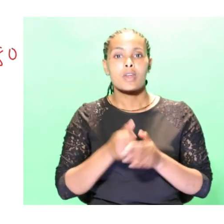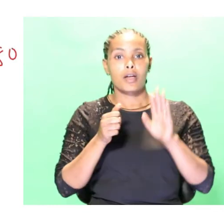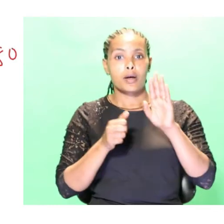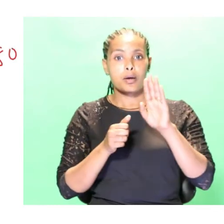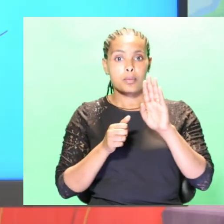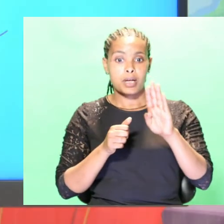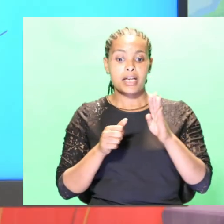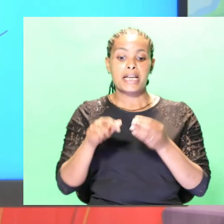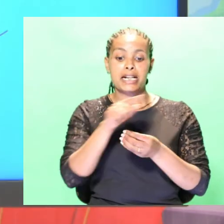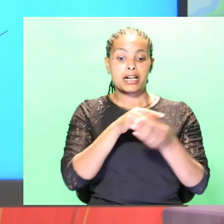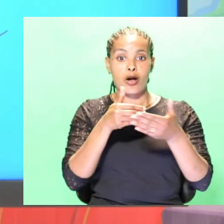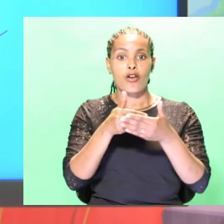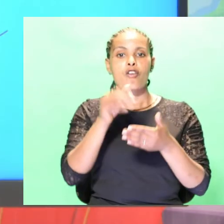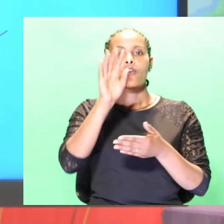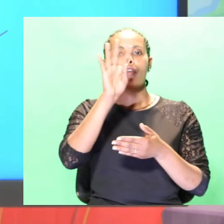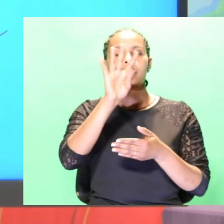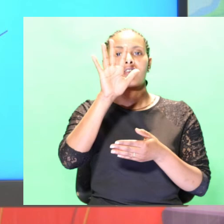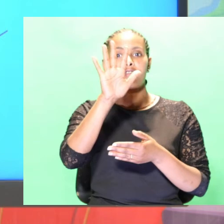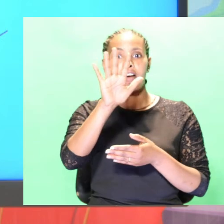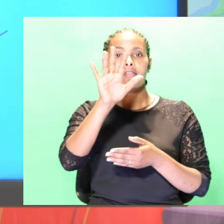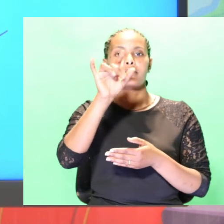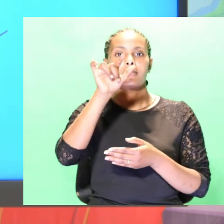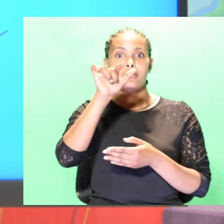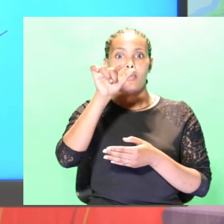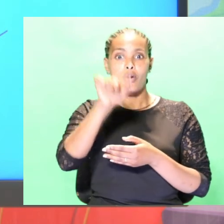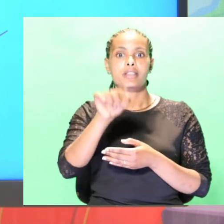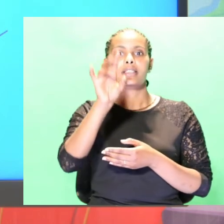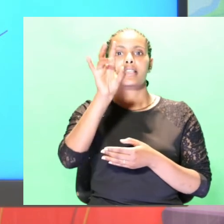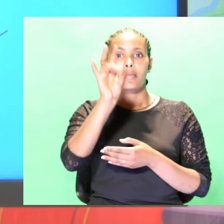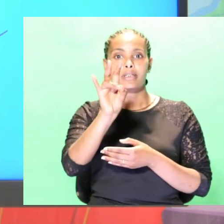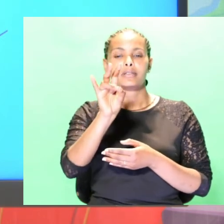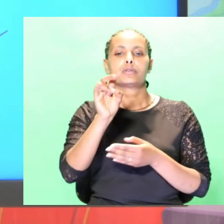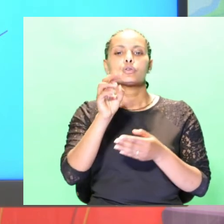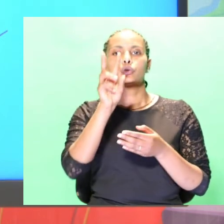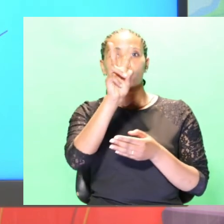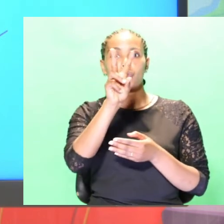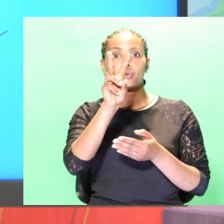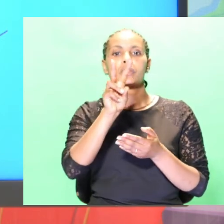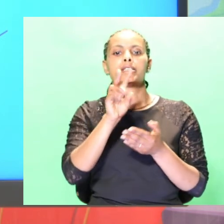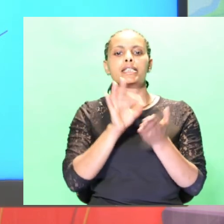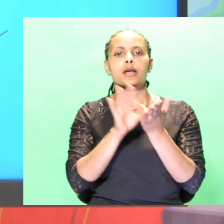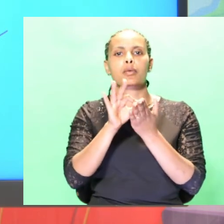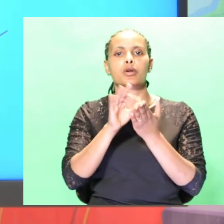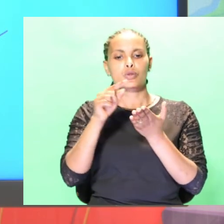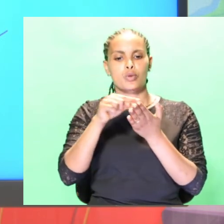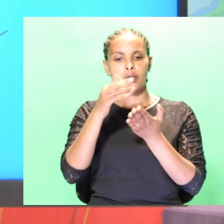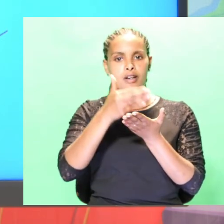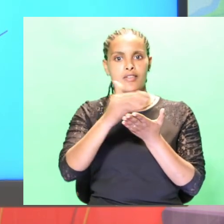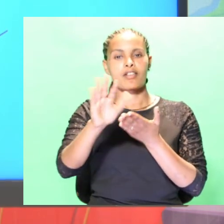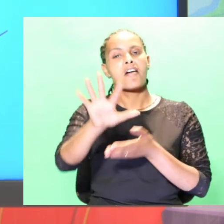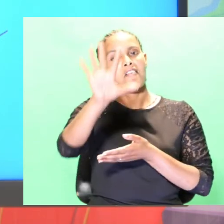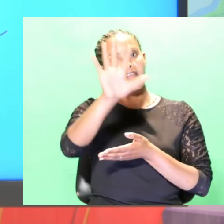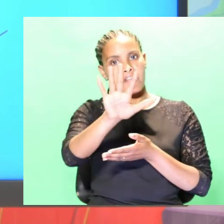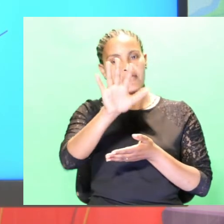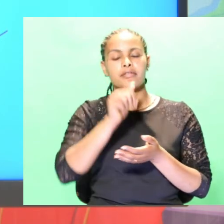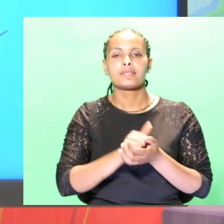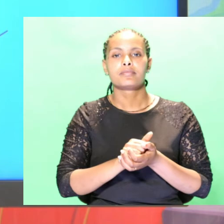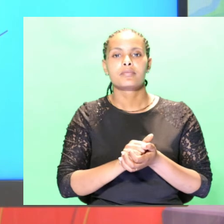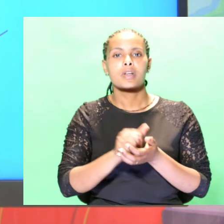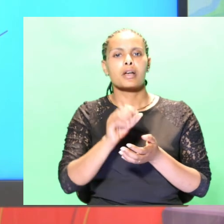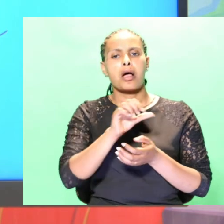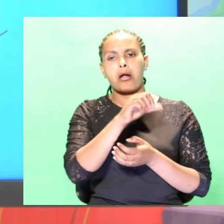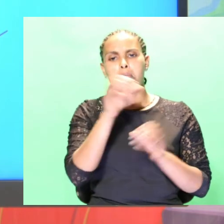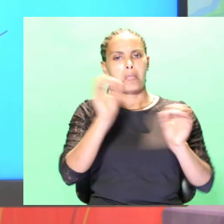B round 45.785 to 2 decimal place. The number to be removed is 5 and